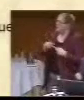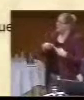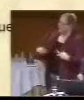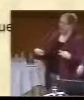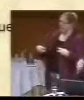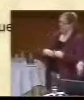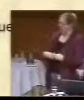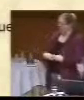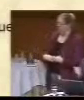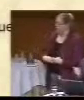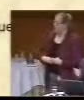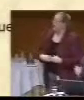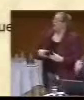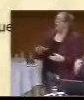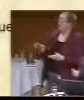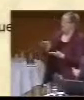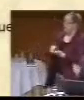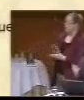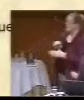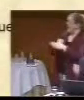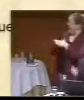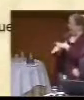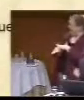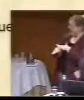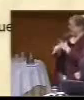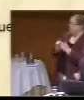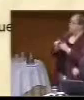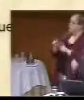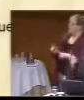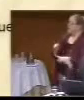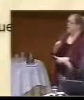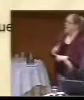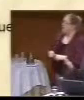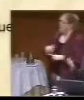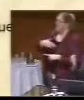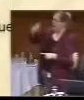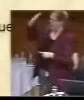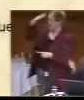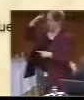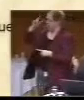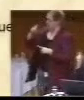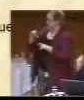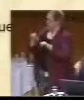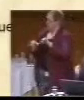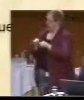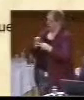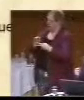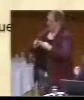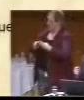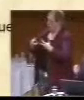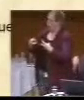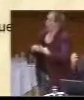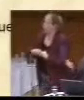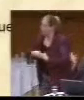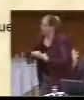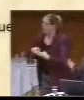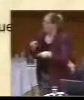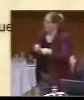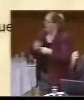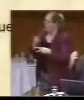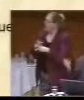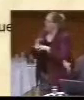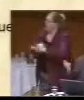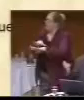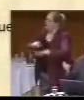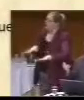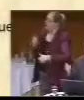to the test with their knowledge that the test is meant to measure. The classic example, an article just out yesterday, in fact, about